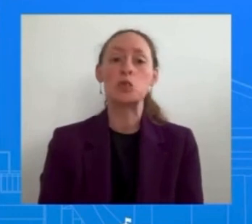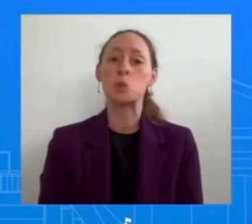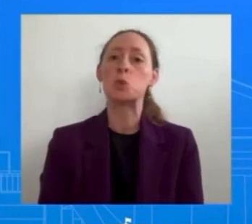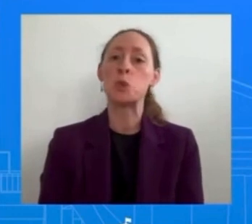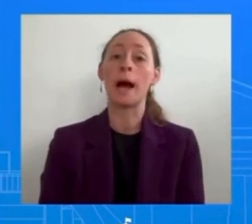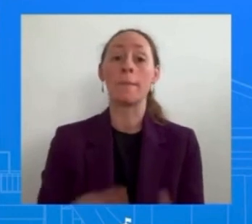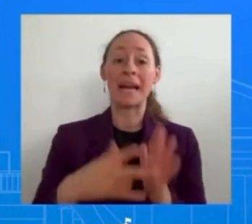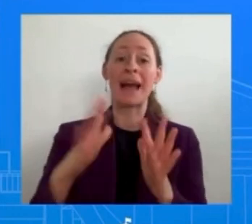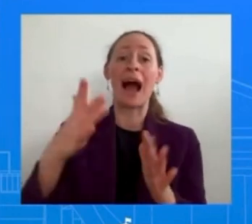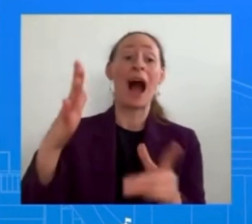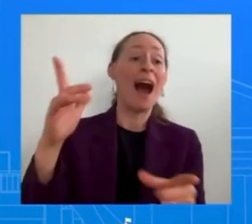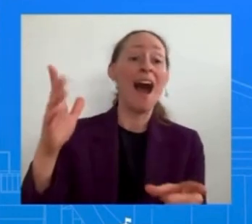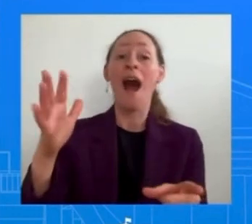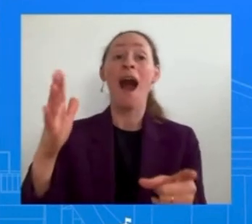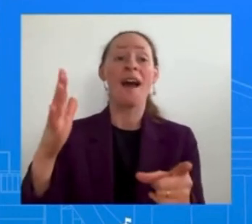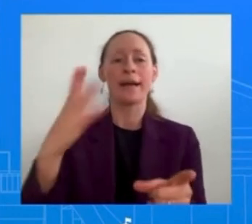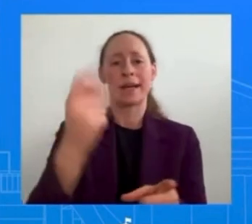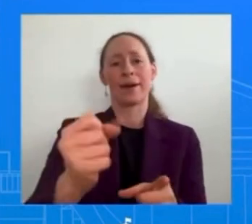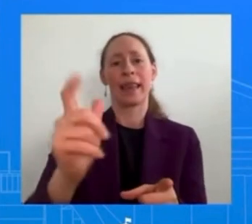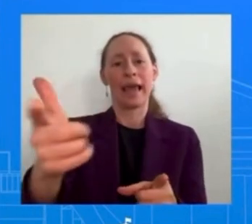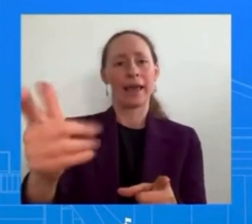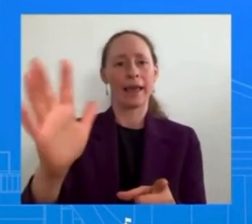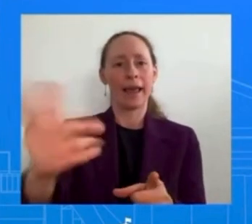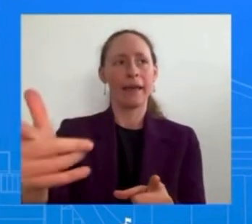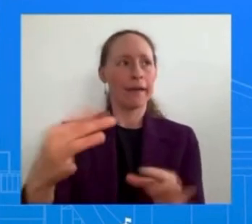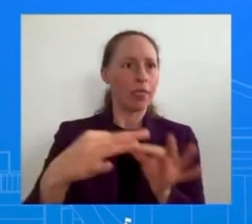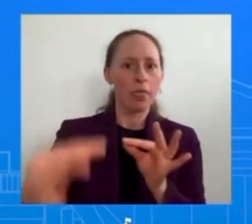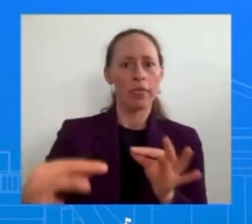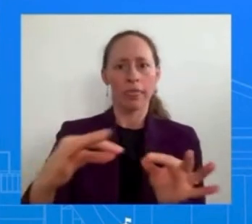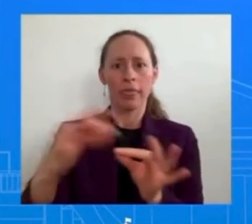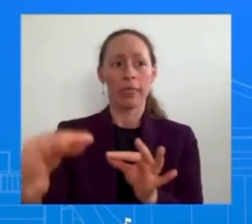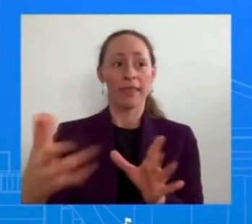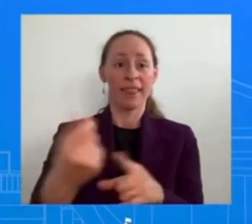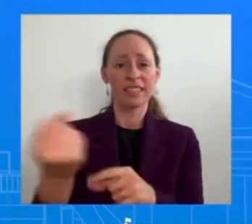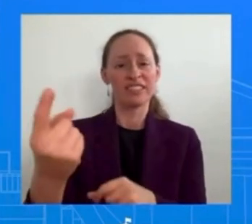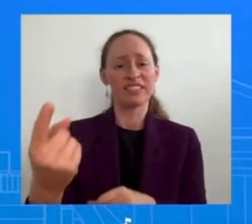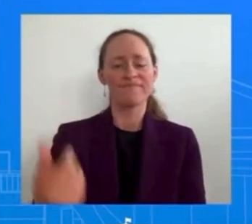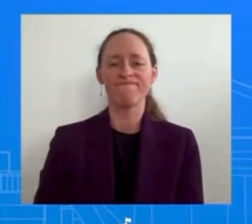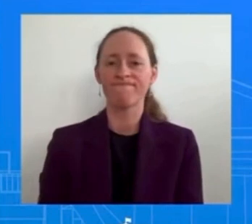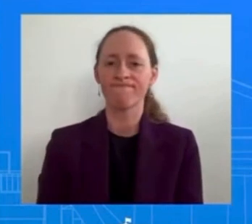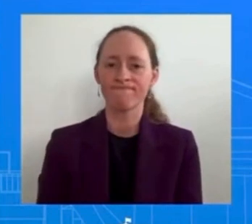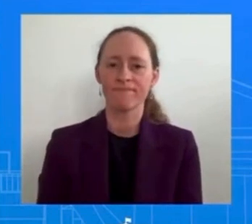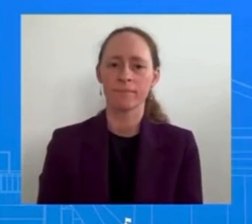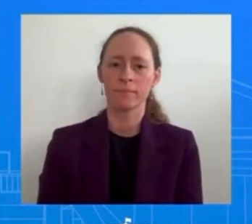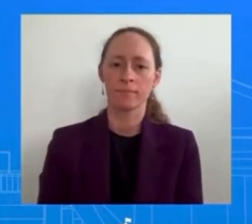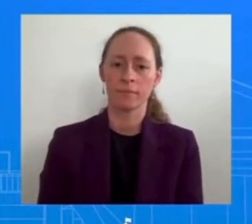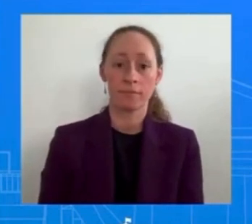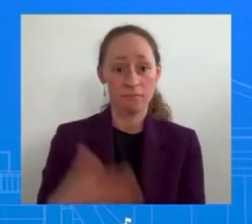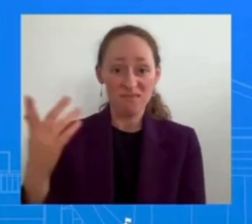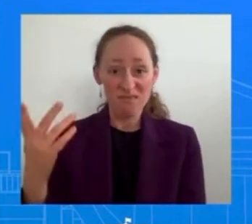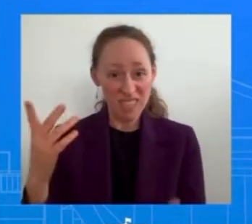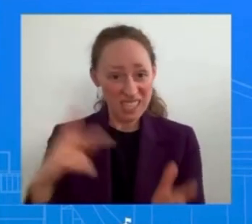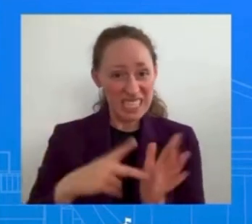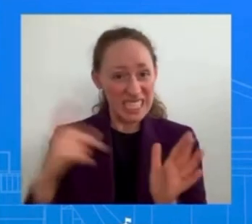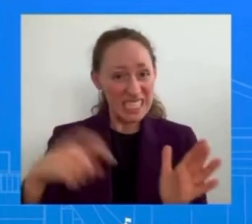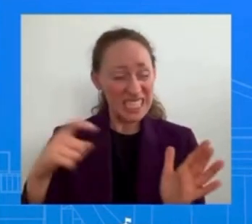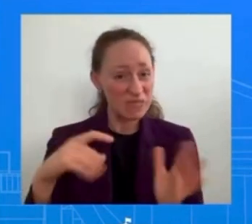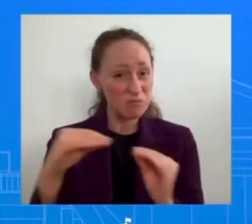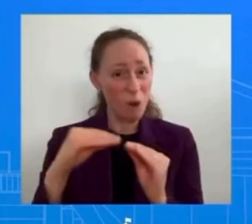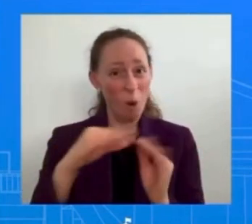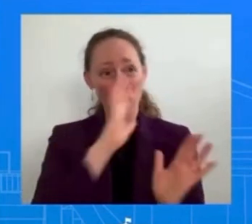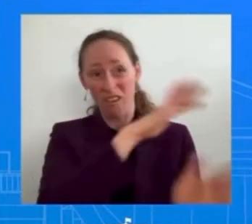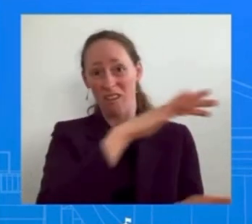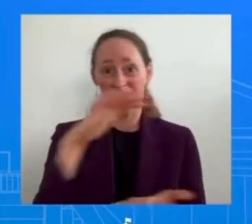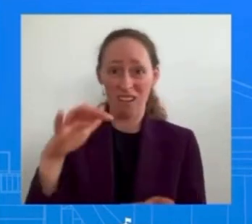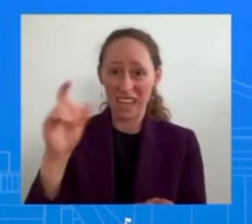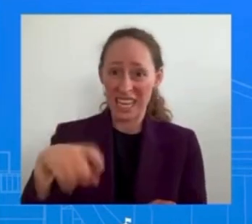year. Beyond that $12 billion, though, you're going to need more beyond that? We may potentially need more beyond that, and my team is assessing that